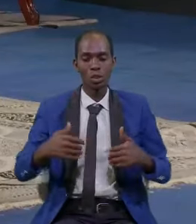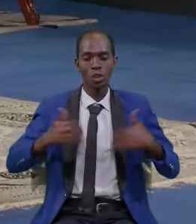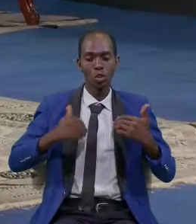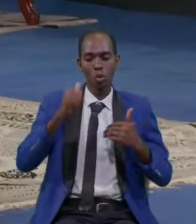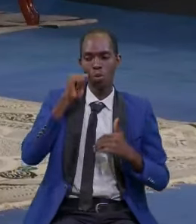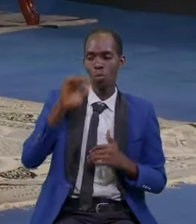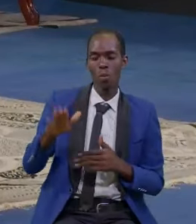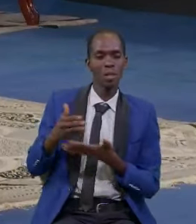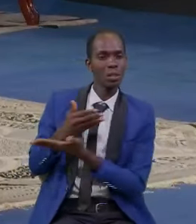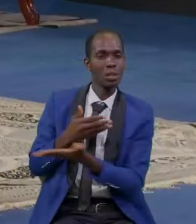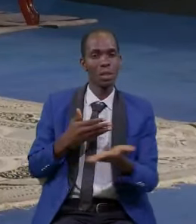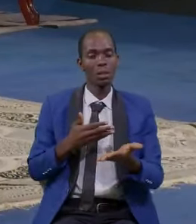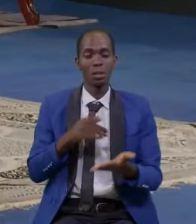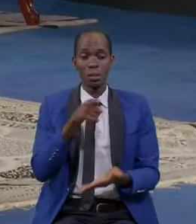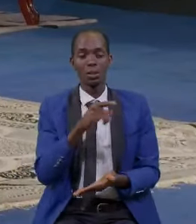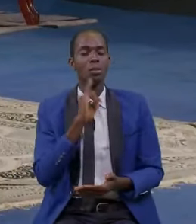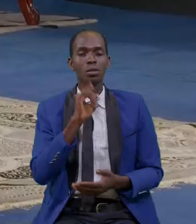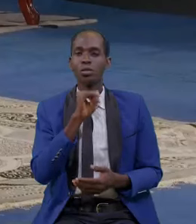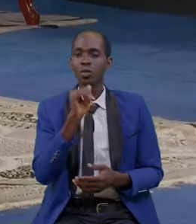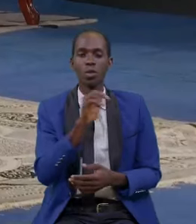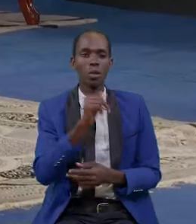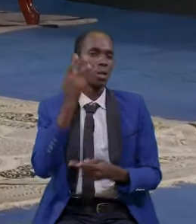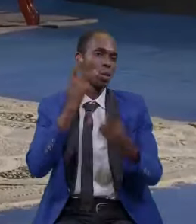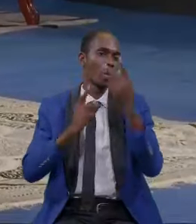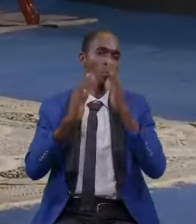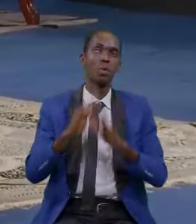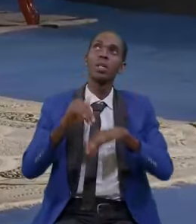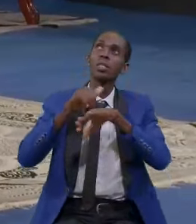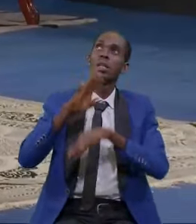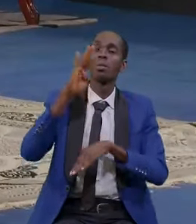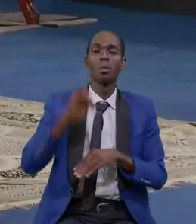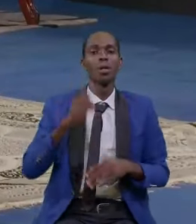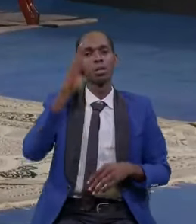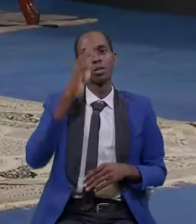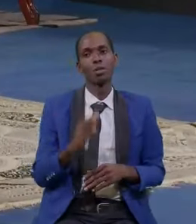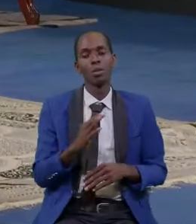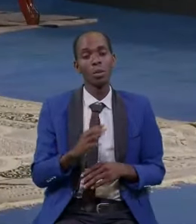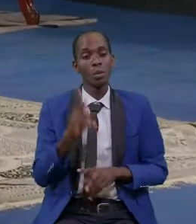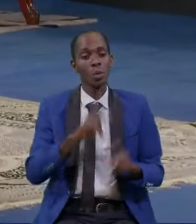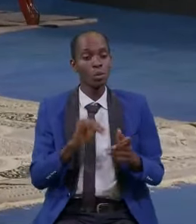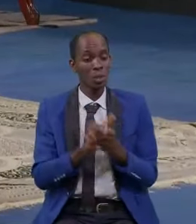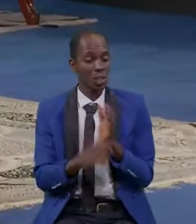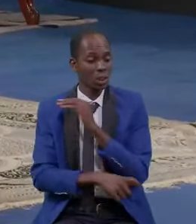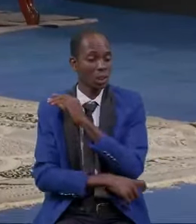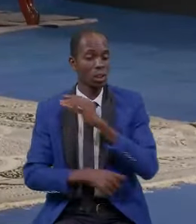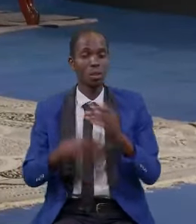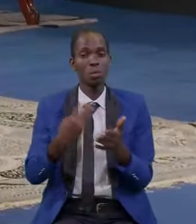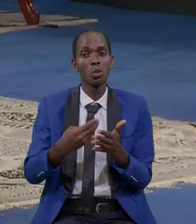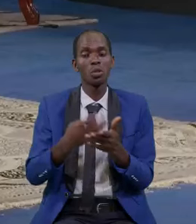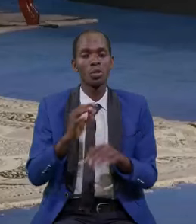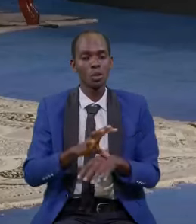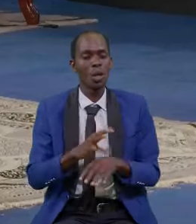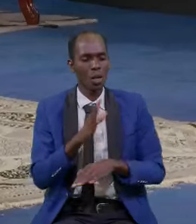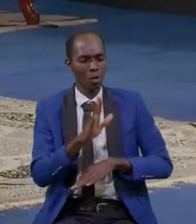prophet. It's not a prophet sent by God. Those who are taking the money of the church and they're stealing, they're calling themselves prophets. No,